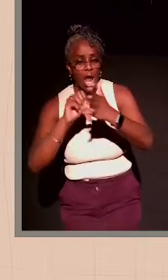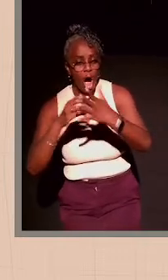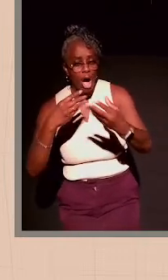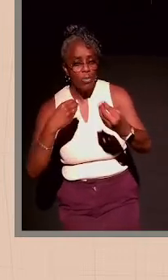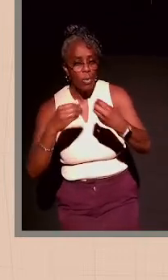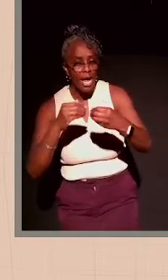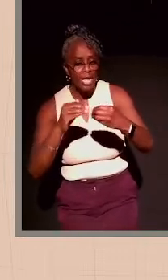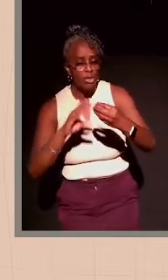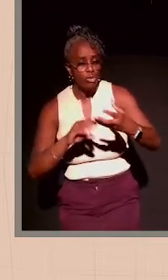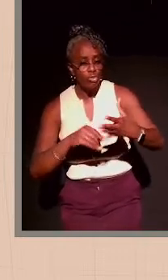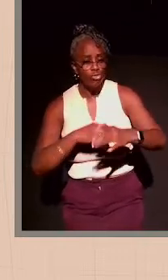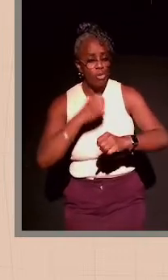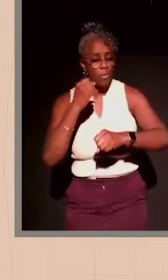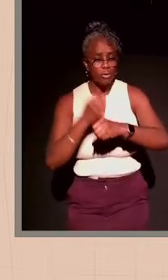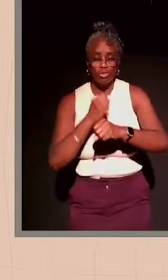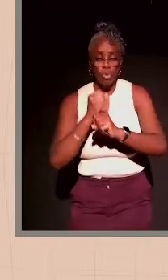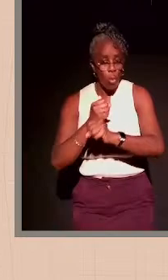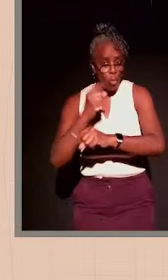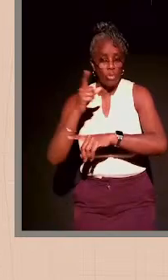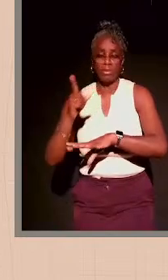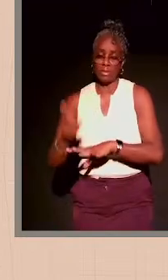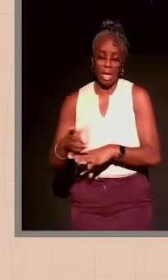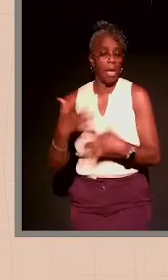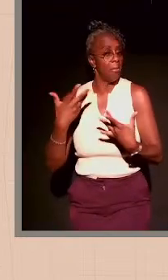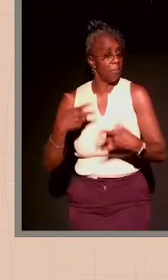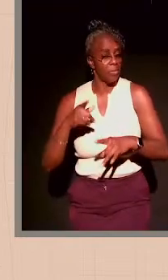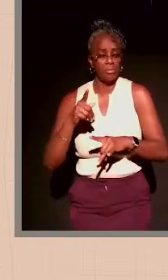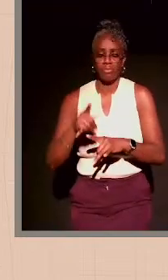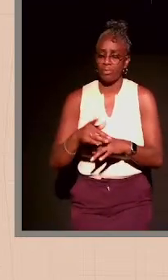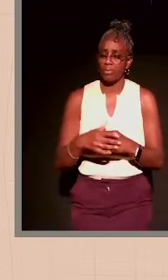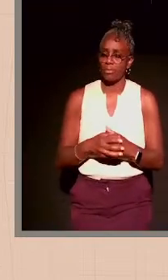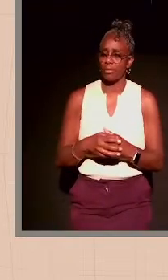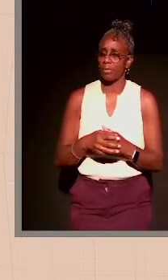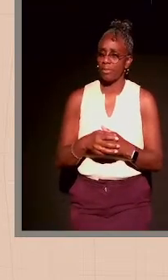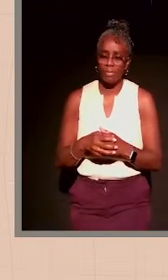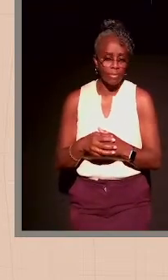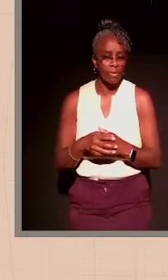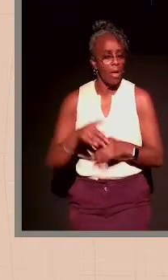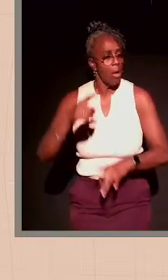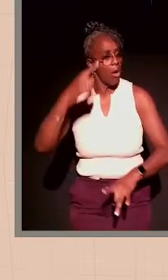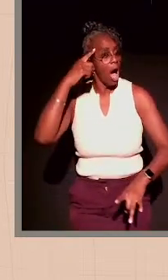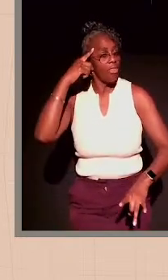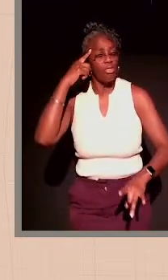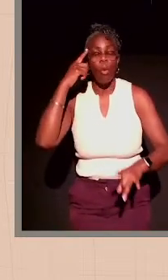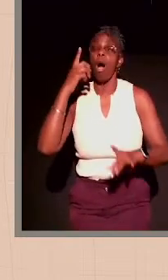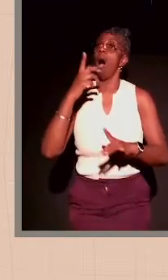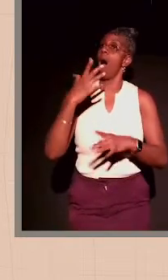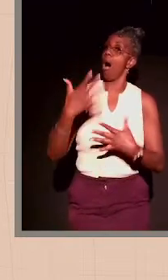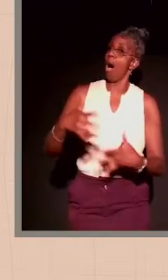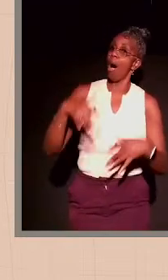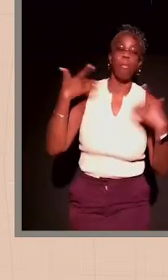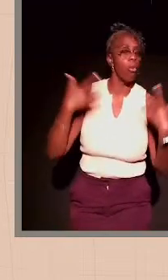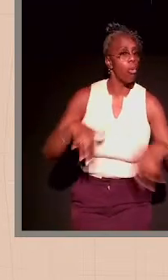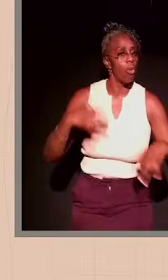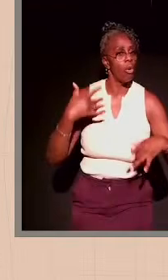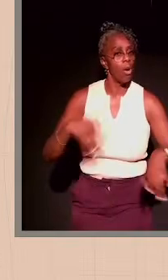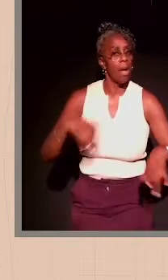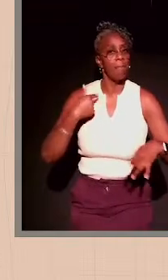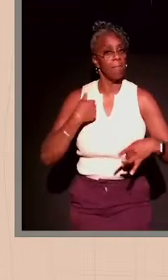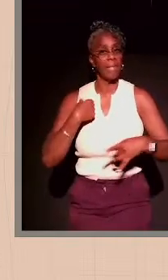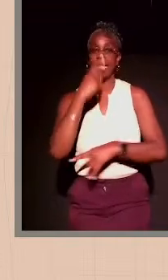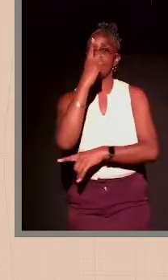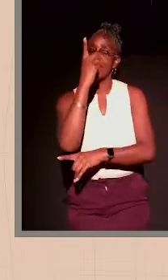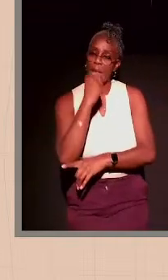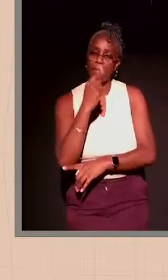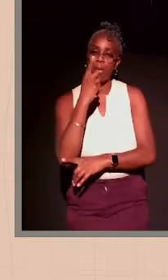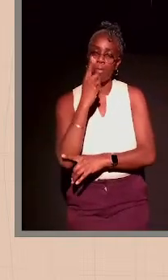and manipulates sound, I've often thought that it would be wonderful if I was capable